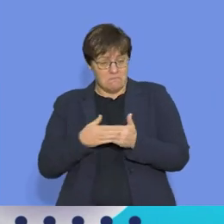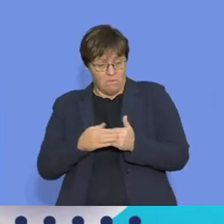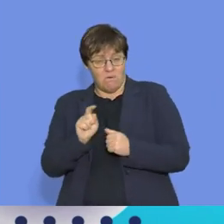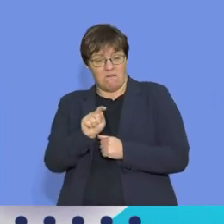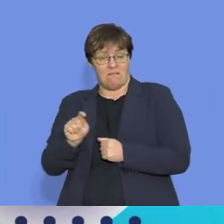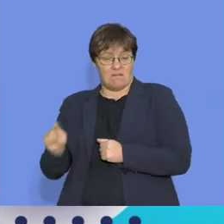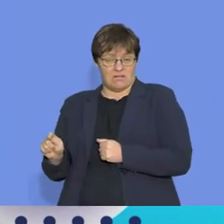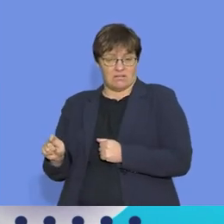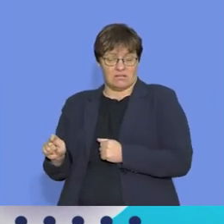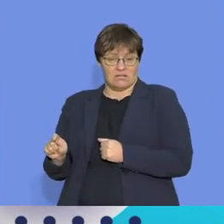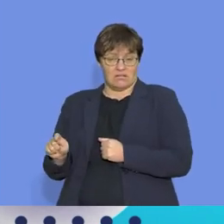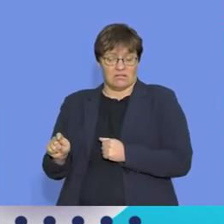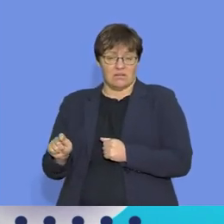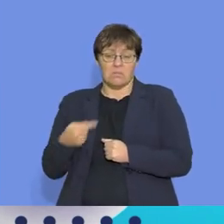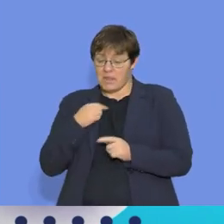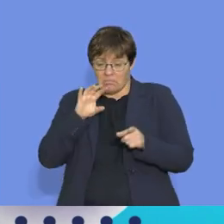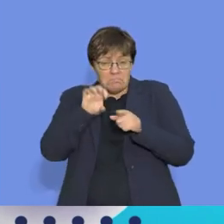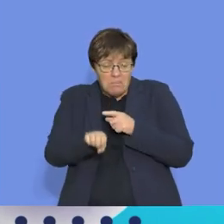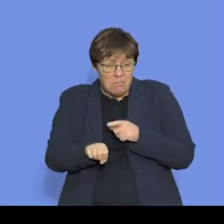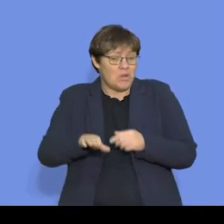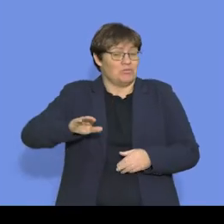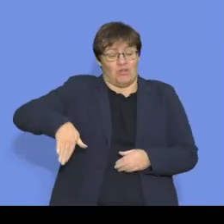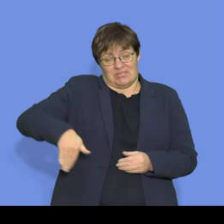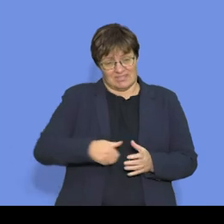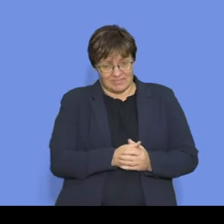that probably remain undiscovered.